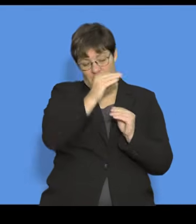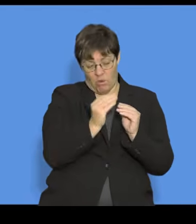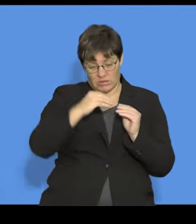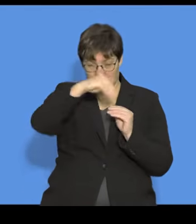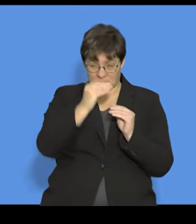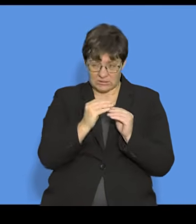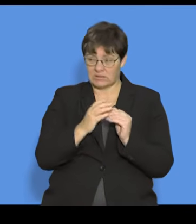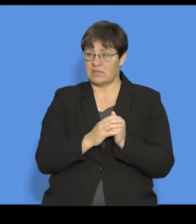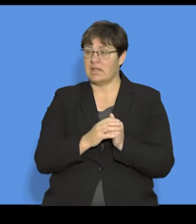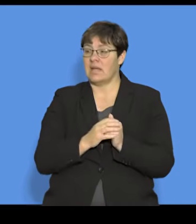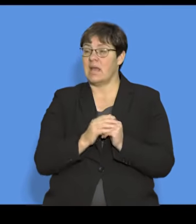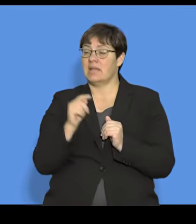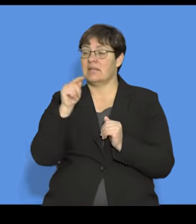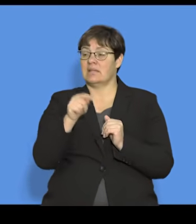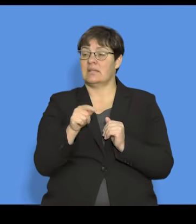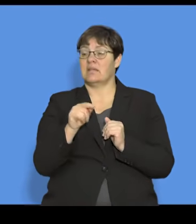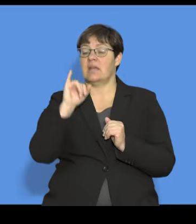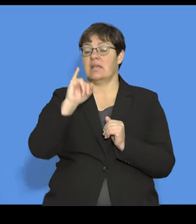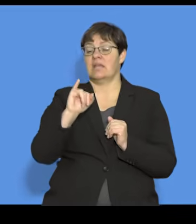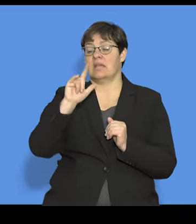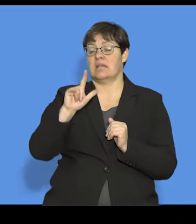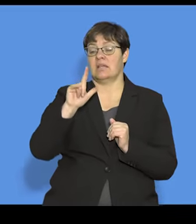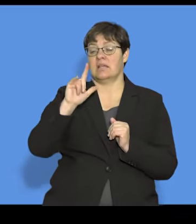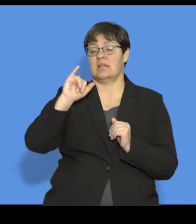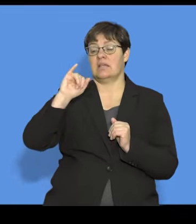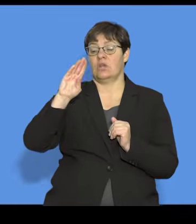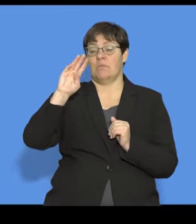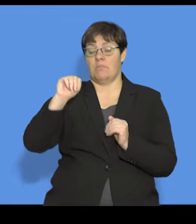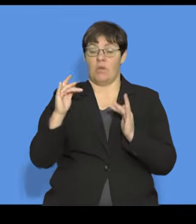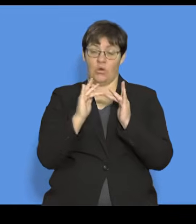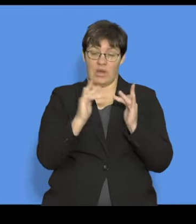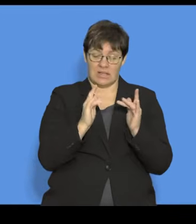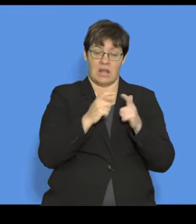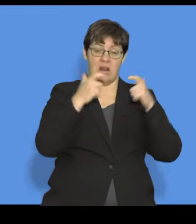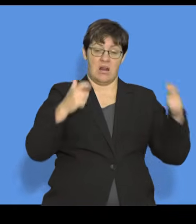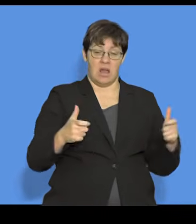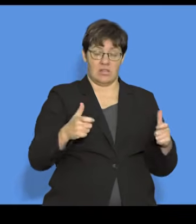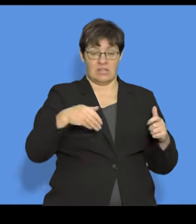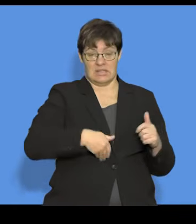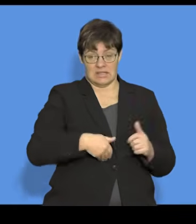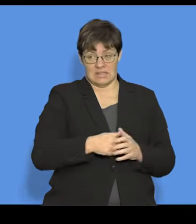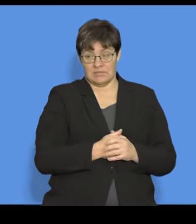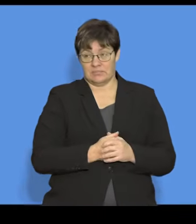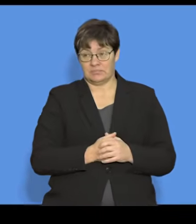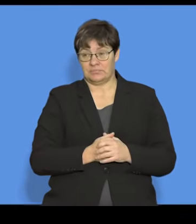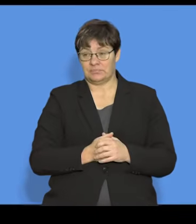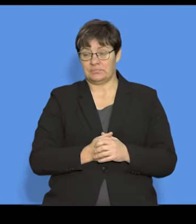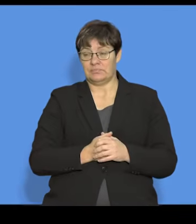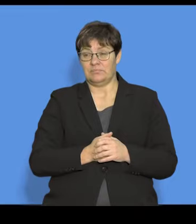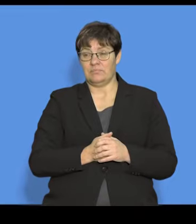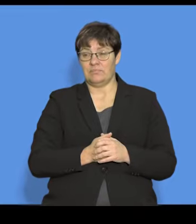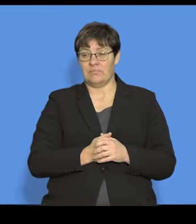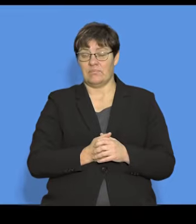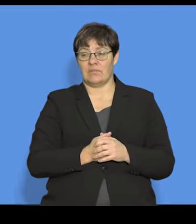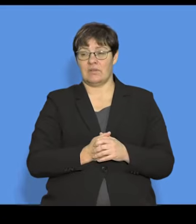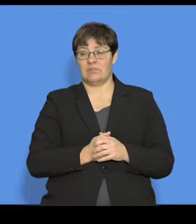quite folded and coiled. And then the last bit, the ileum, which connects to the large intestine.